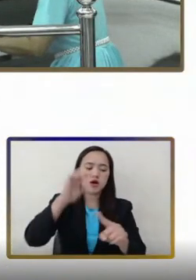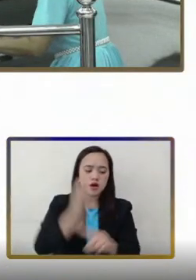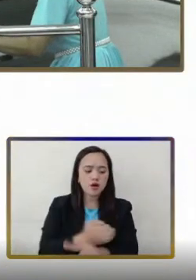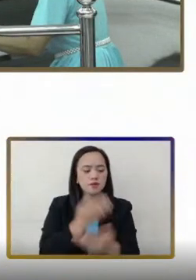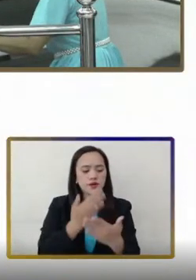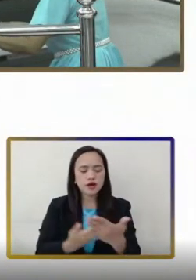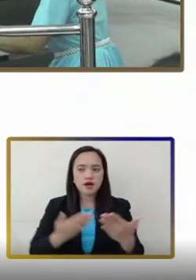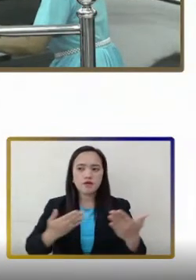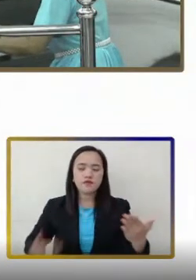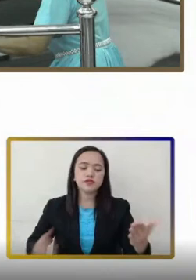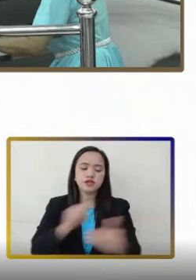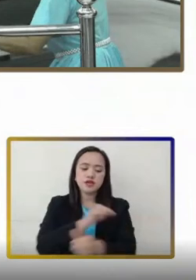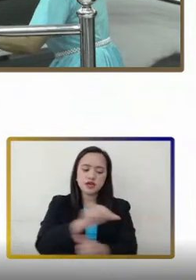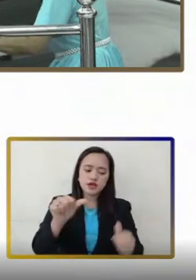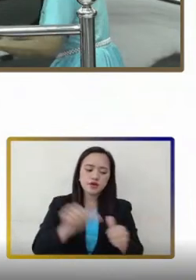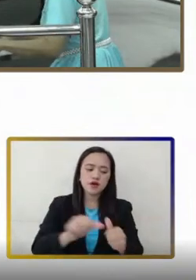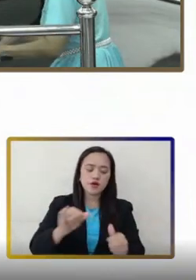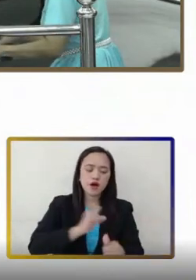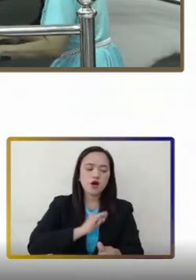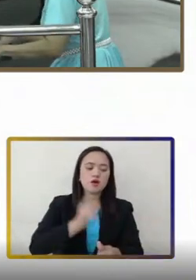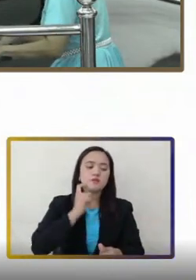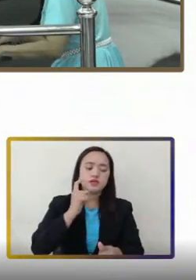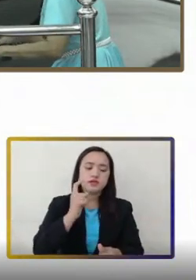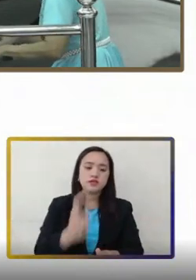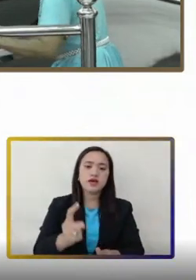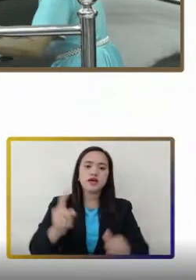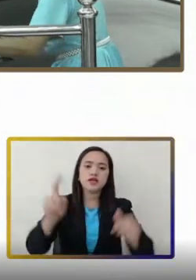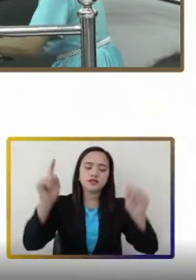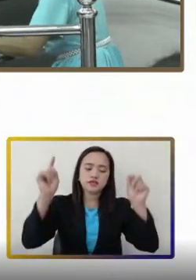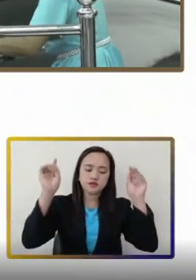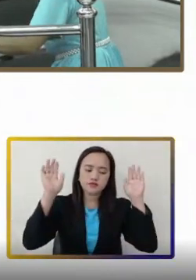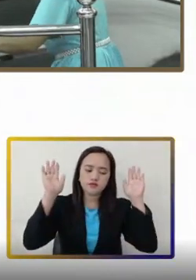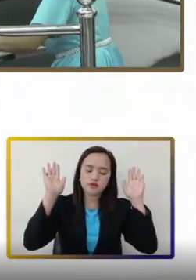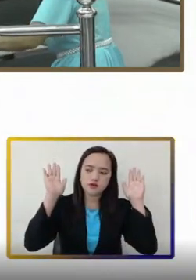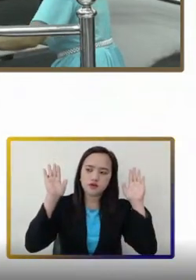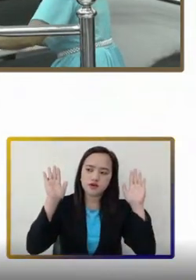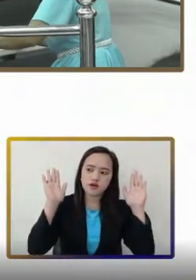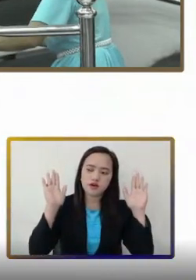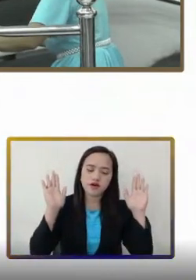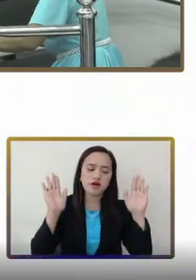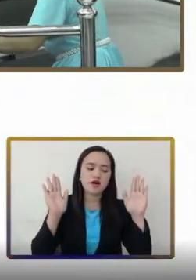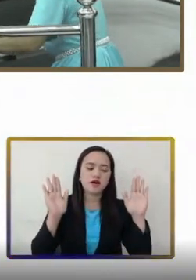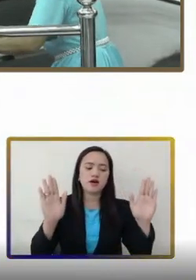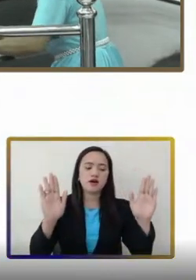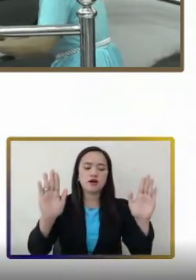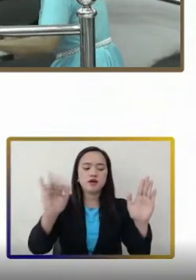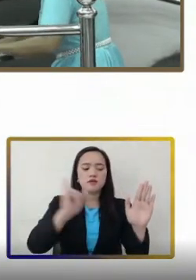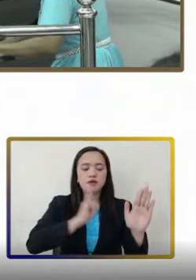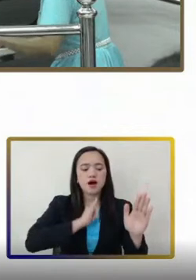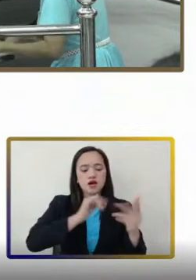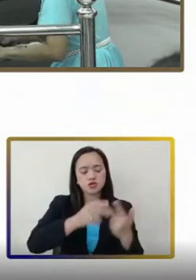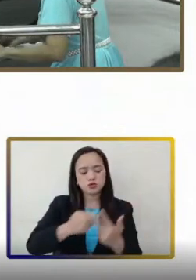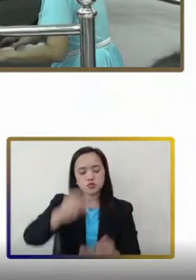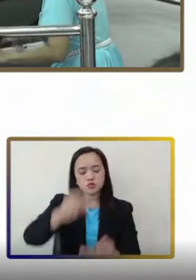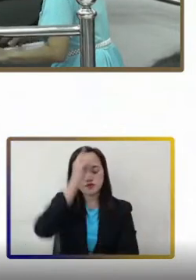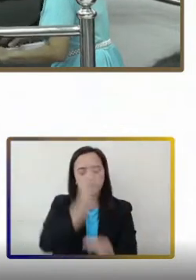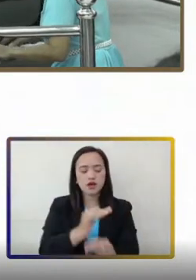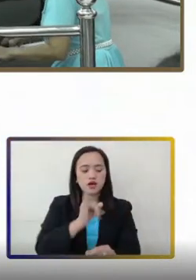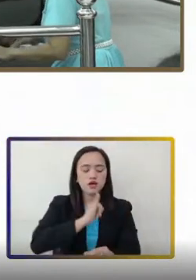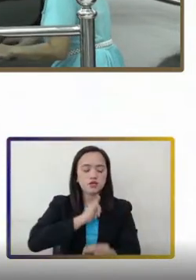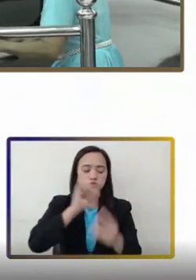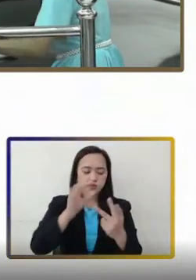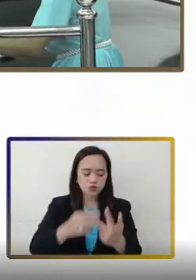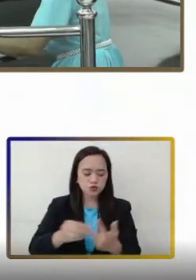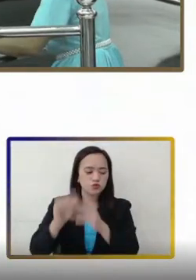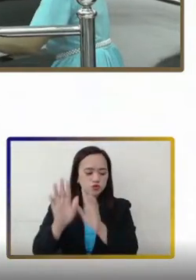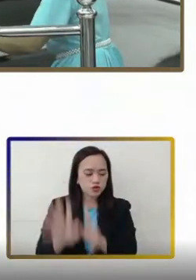Christ. When everything around me says give up, I choose faith,